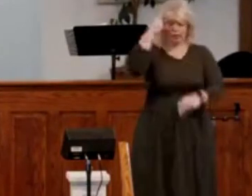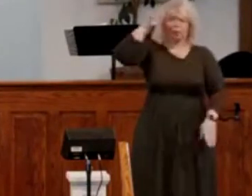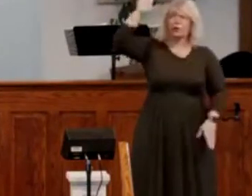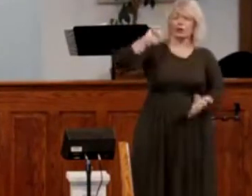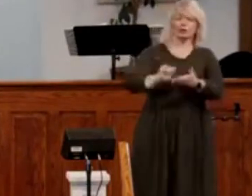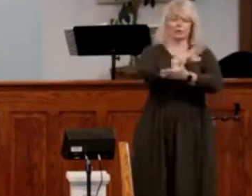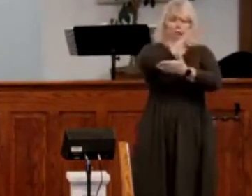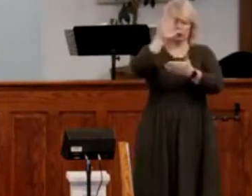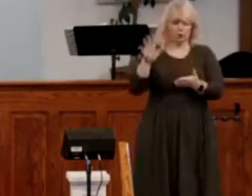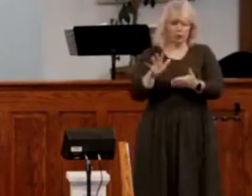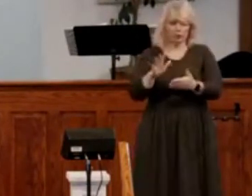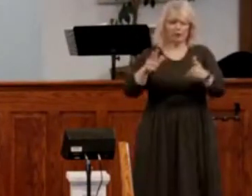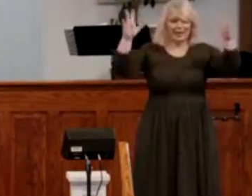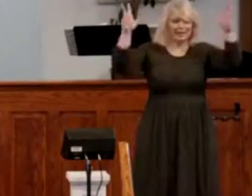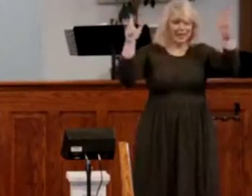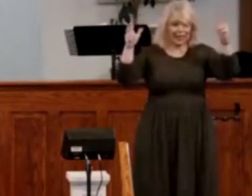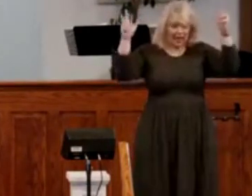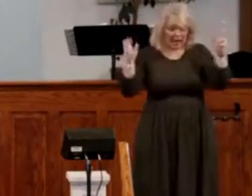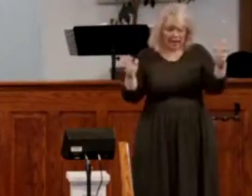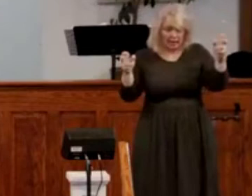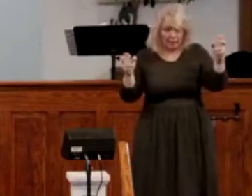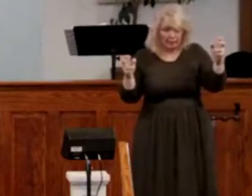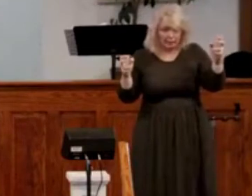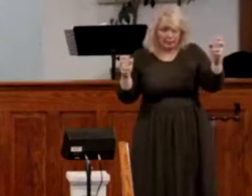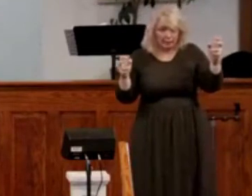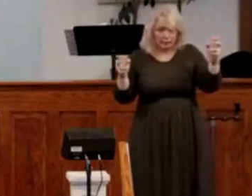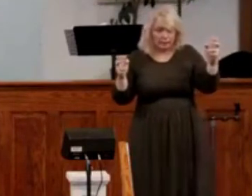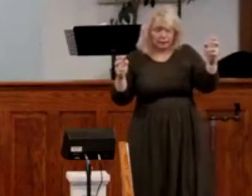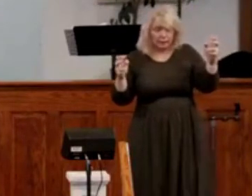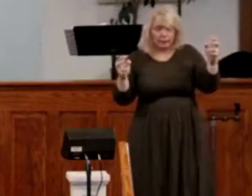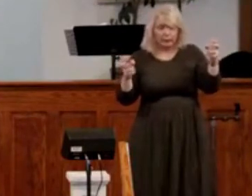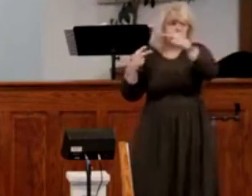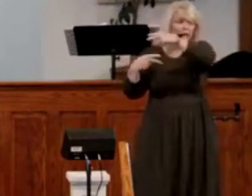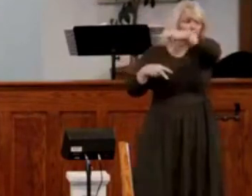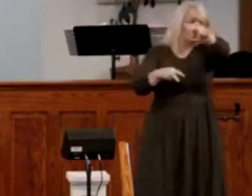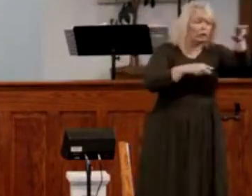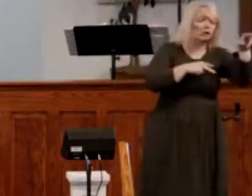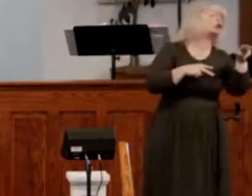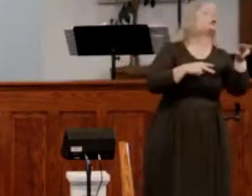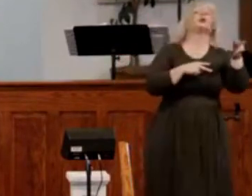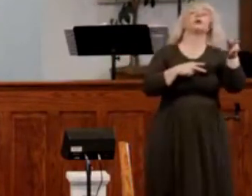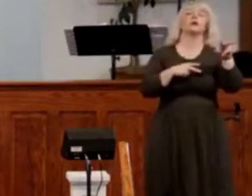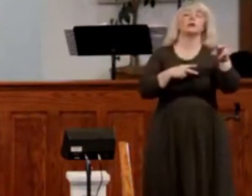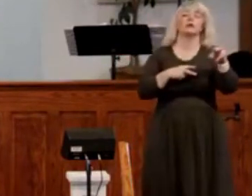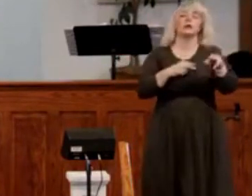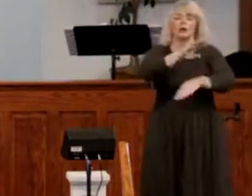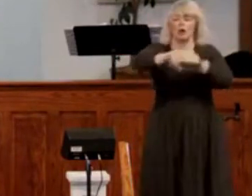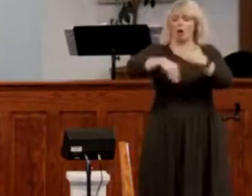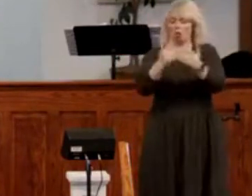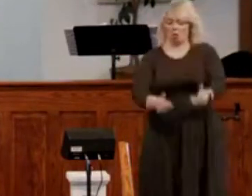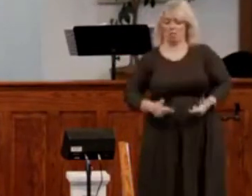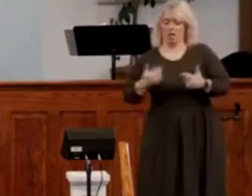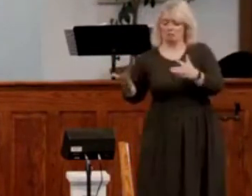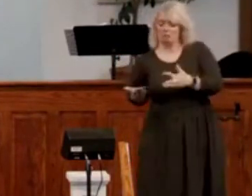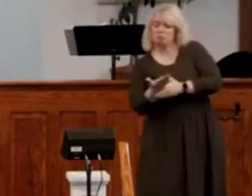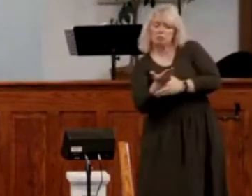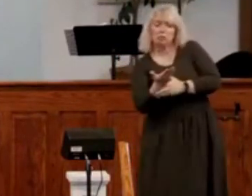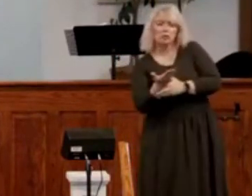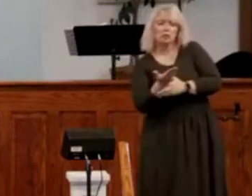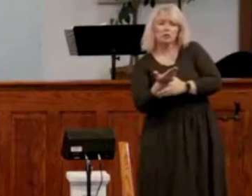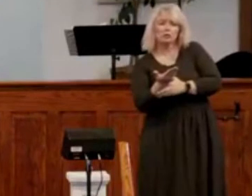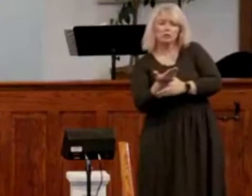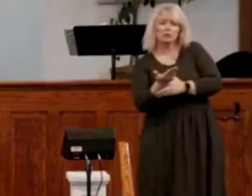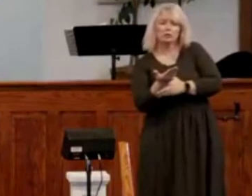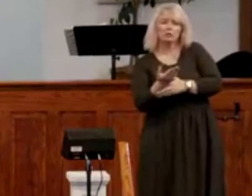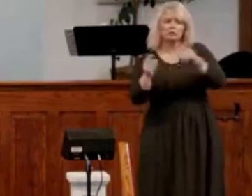if that's the overarching theme, and that's the overarching kind of framework that we can look at all of our lives through, the question